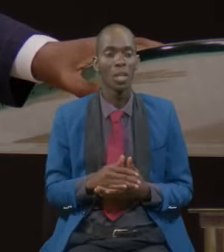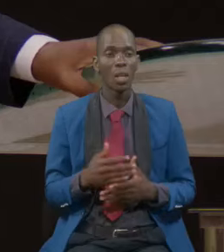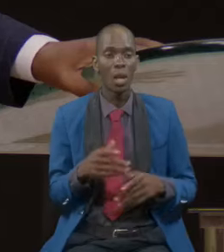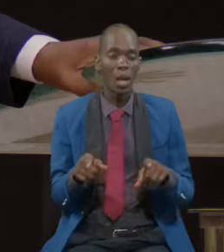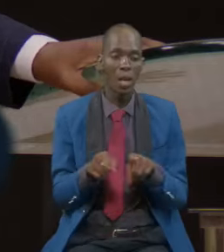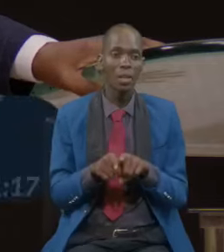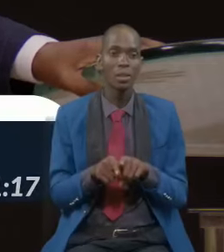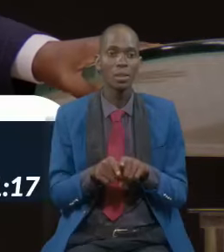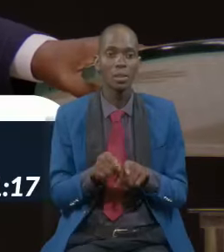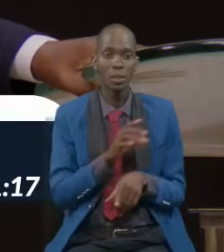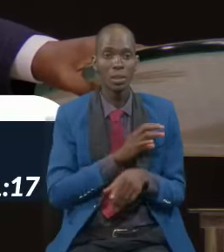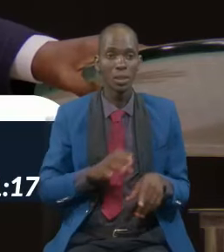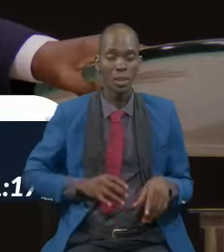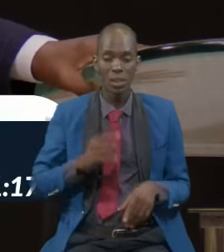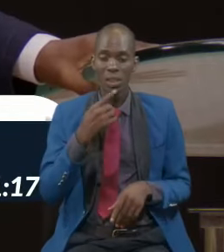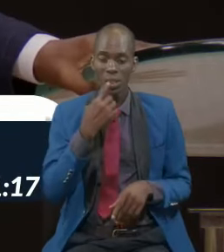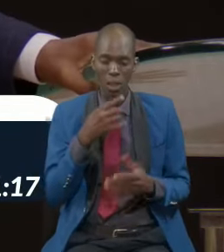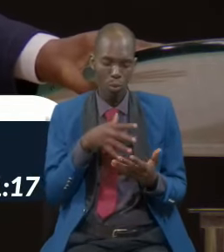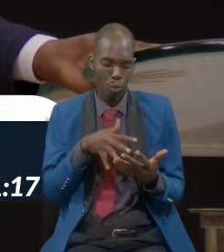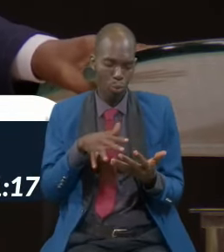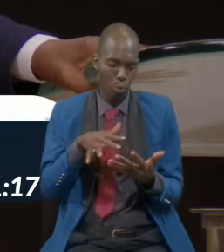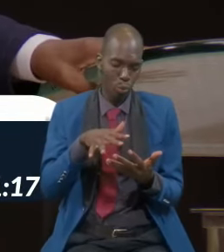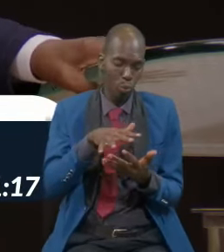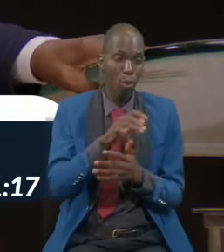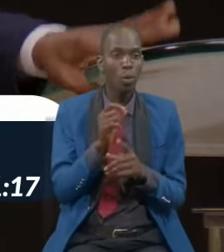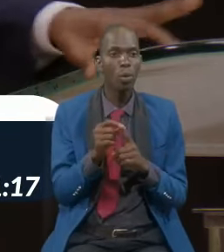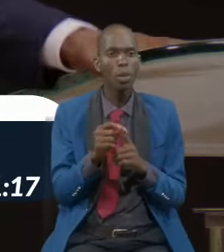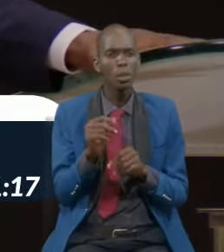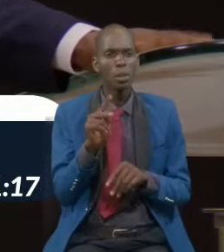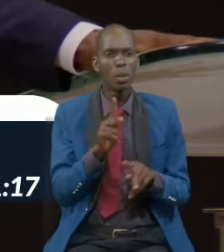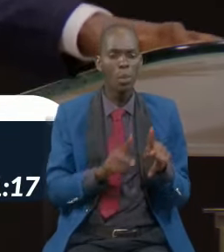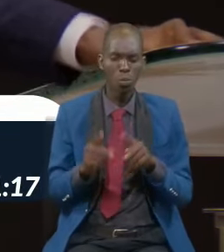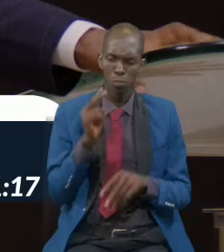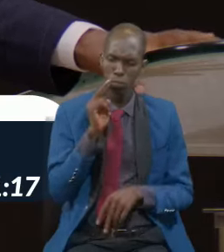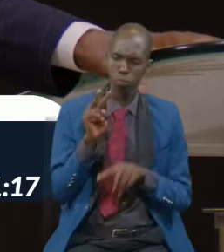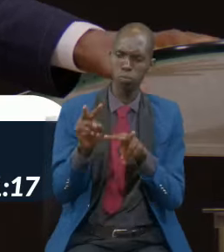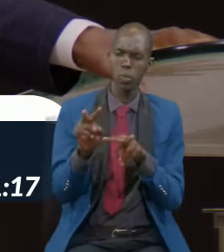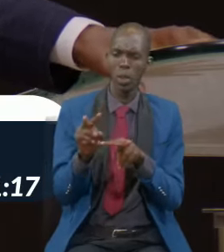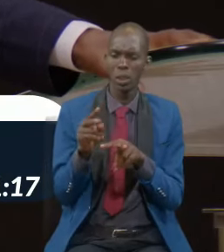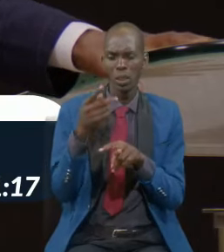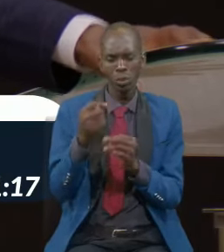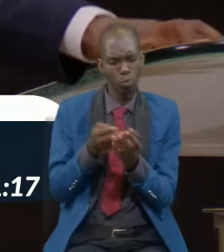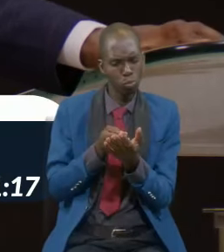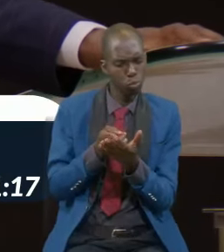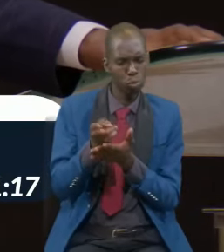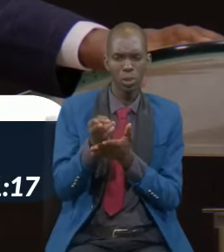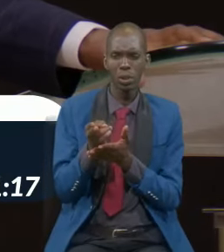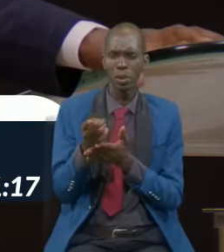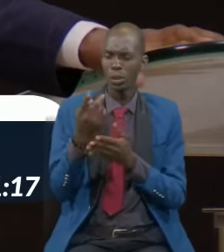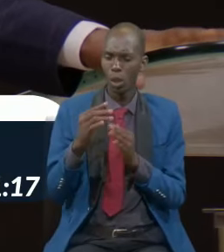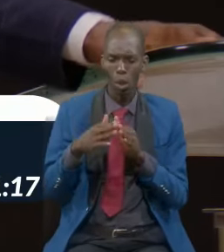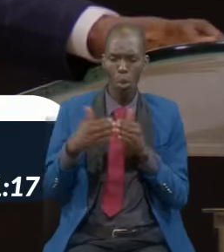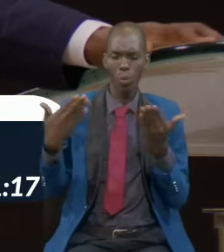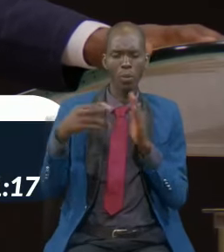speak these words, the people saw the sincerity, the transparency